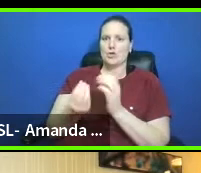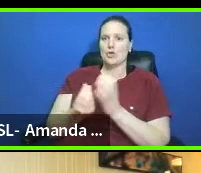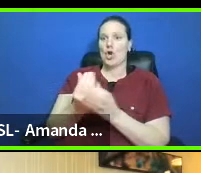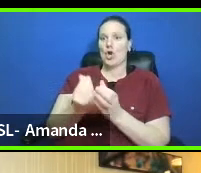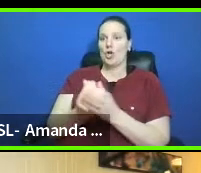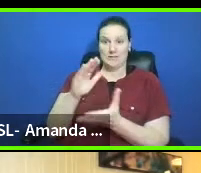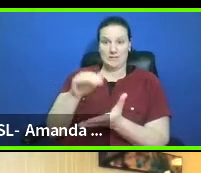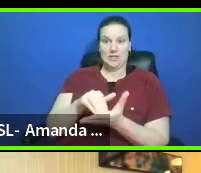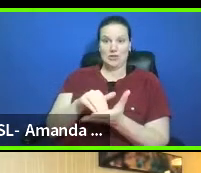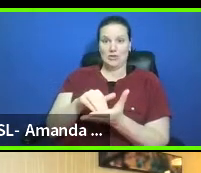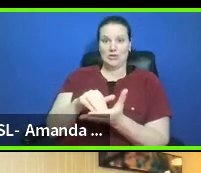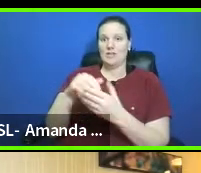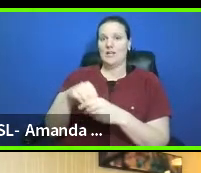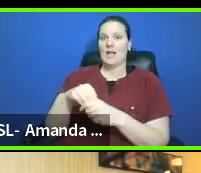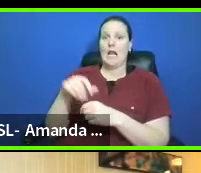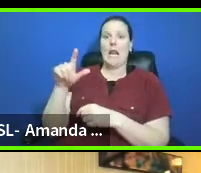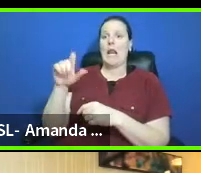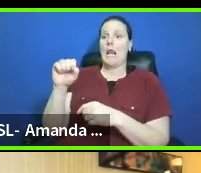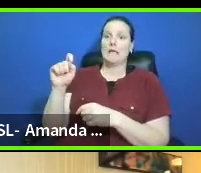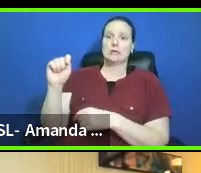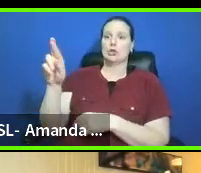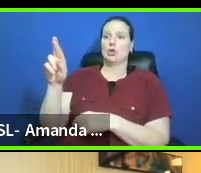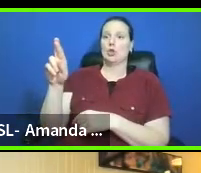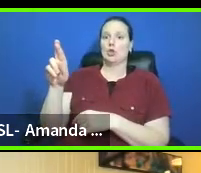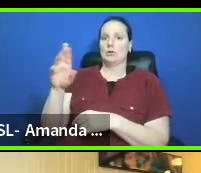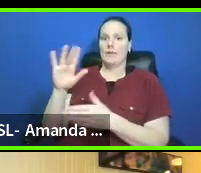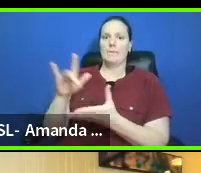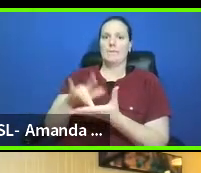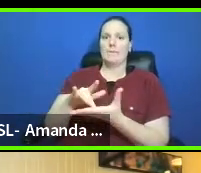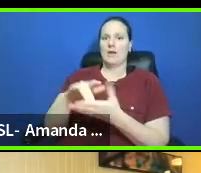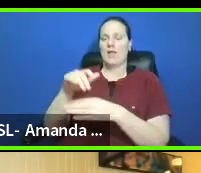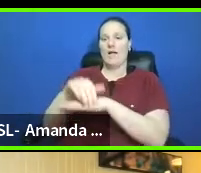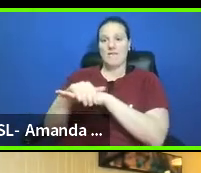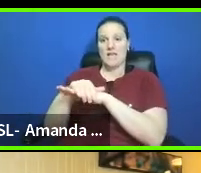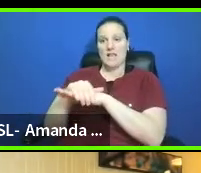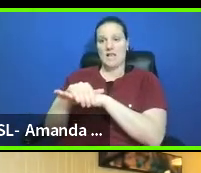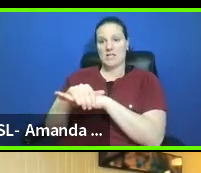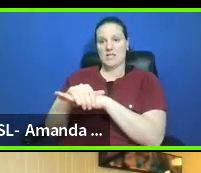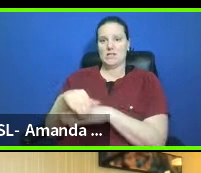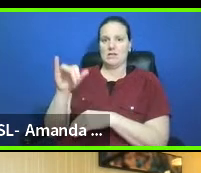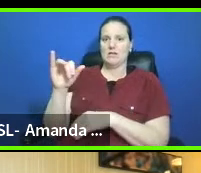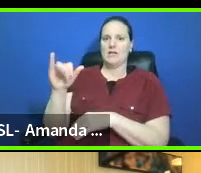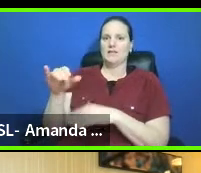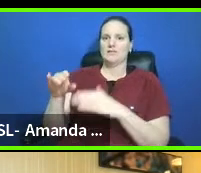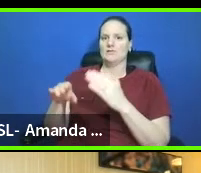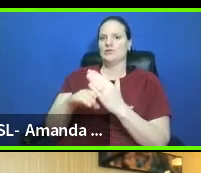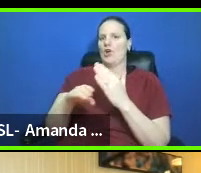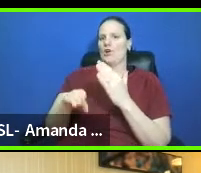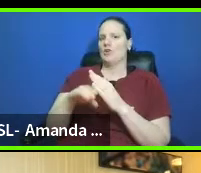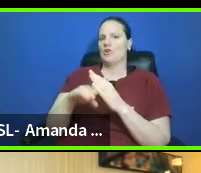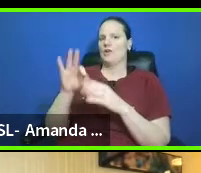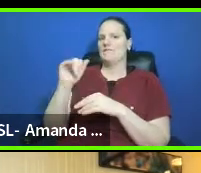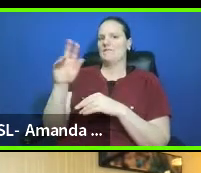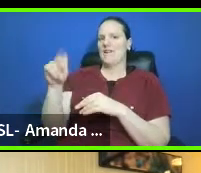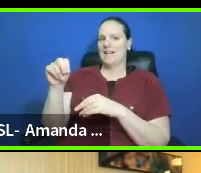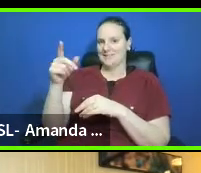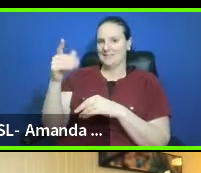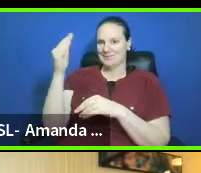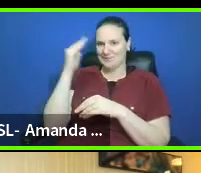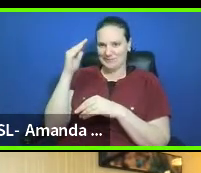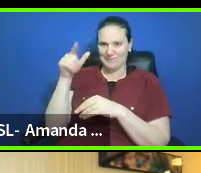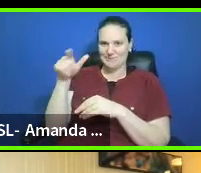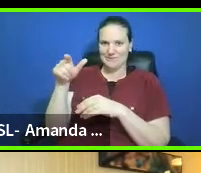centre in Leicester, in the middle of England, which soccer fans may be familiar with. We had